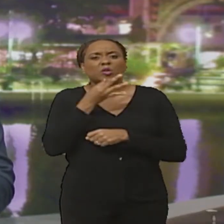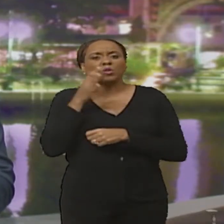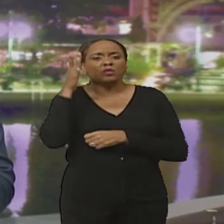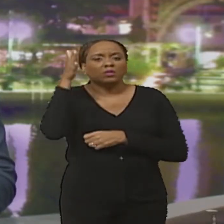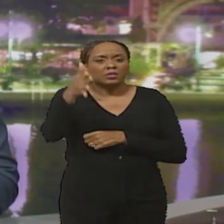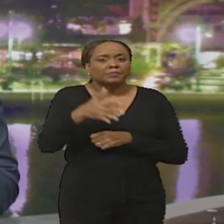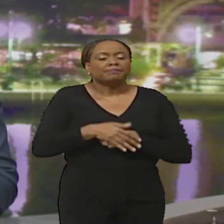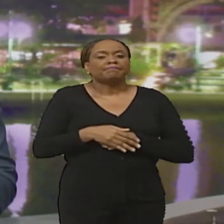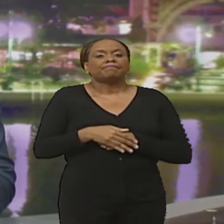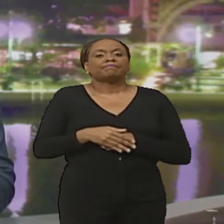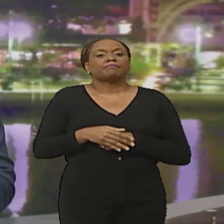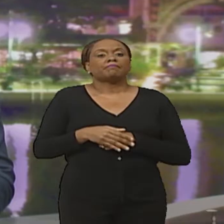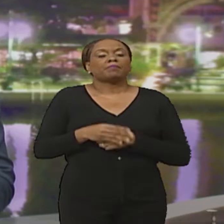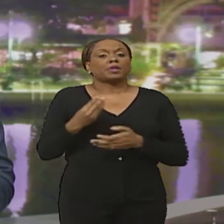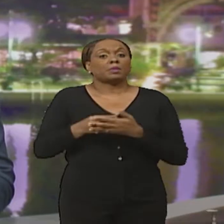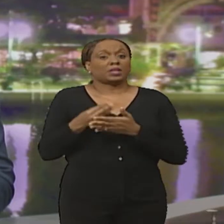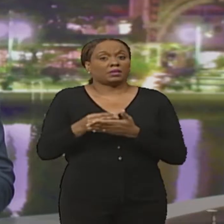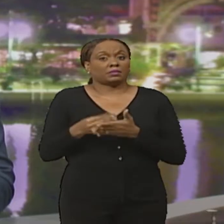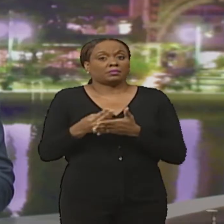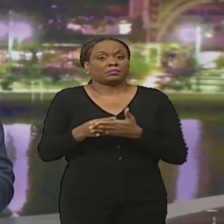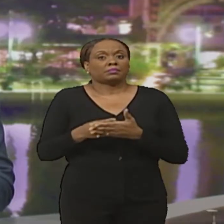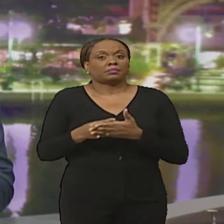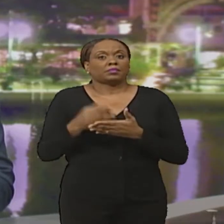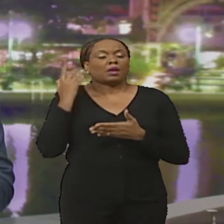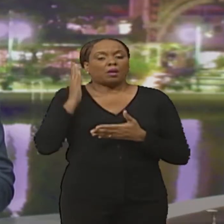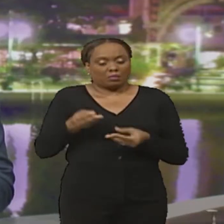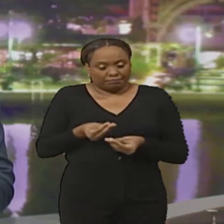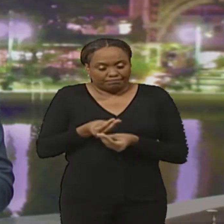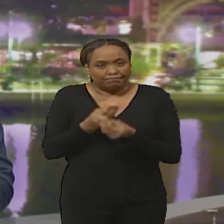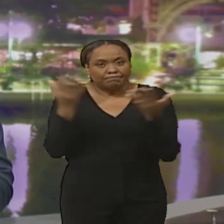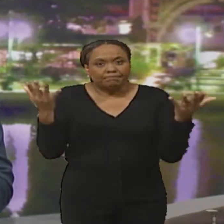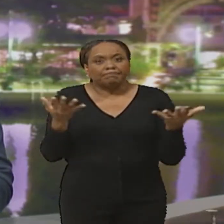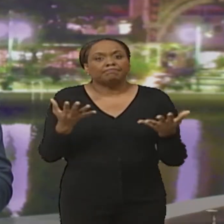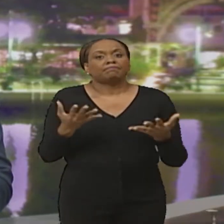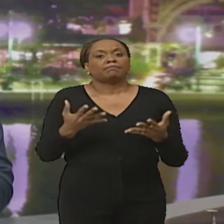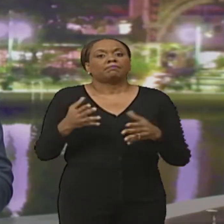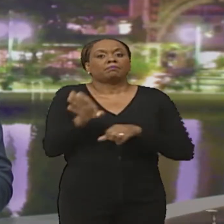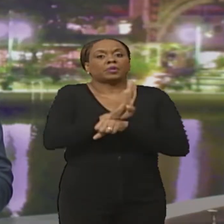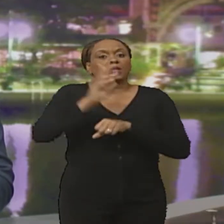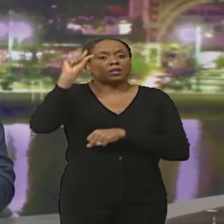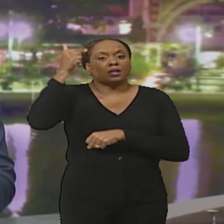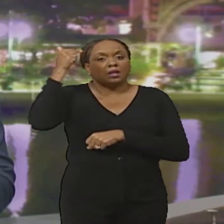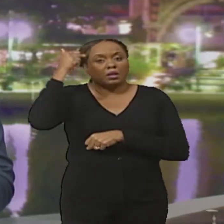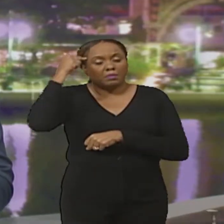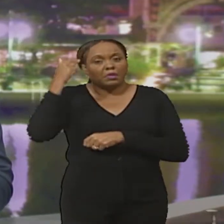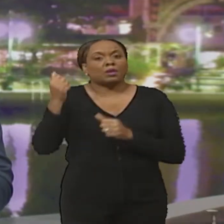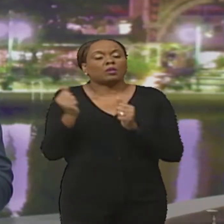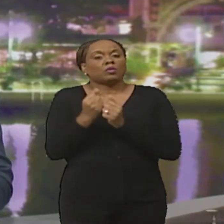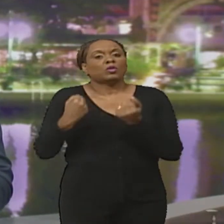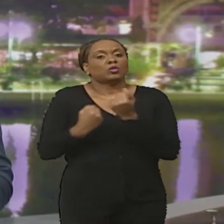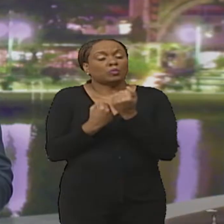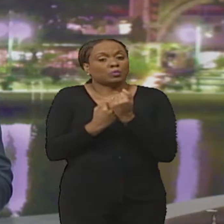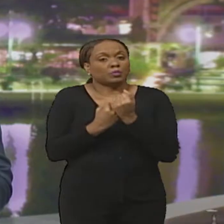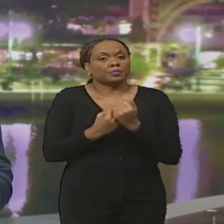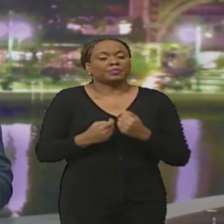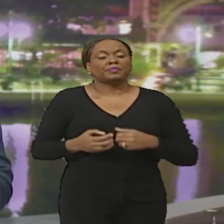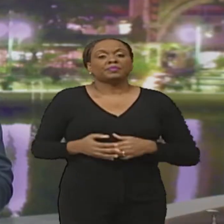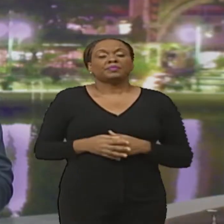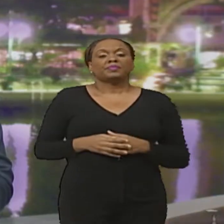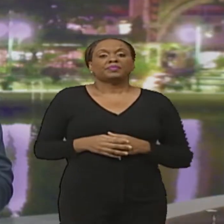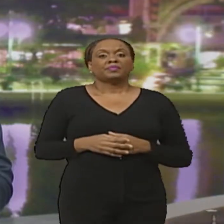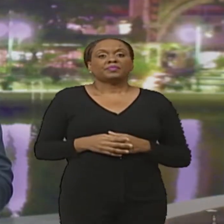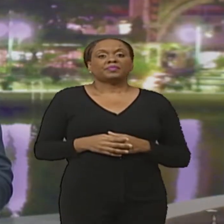Javier Ura. He says the loan is expected to provide the cash-strapped Barbadian government with budgetary support.